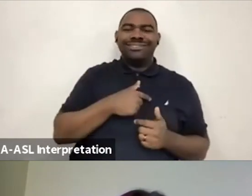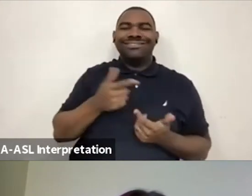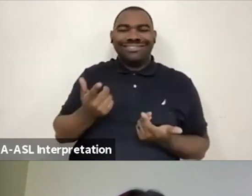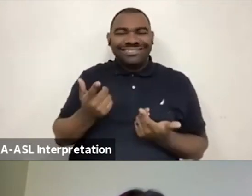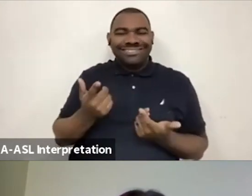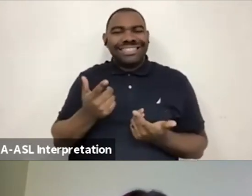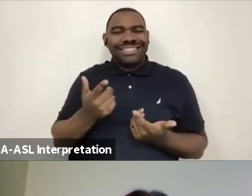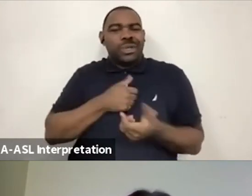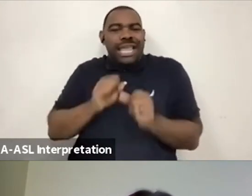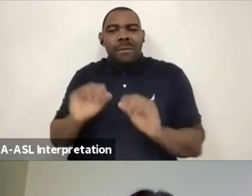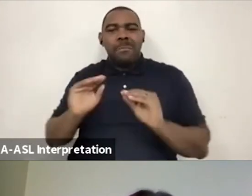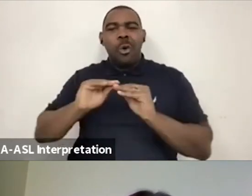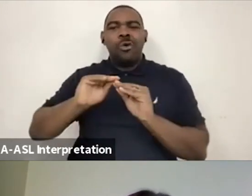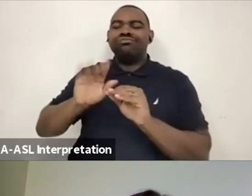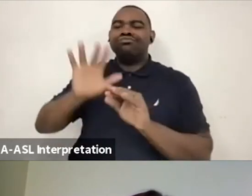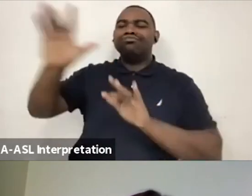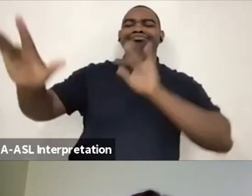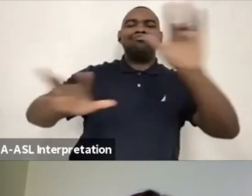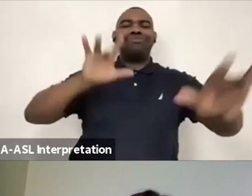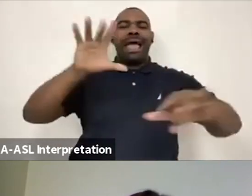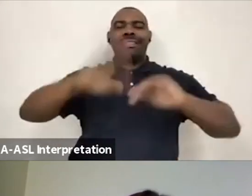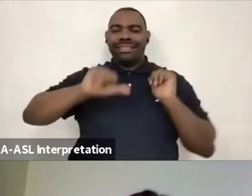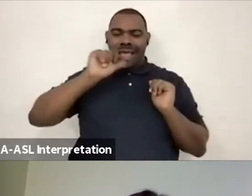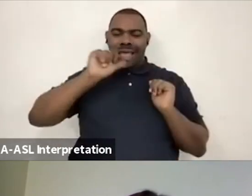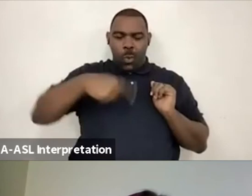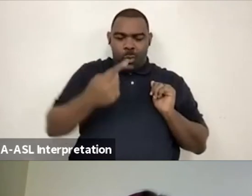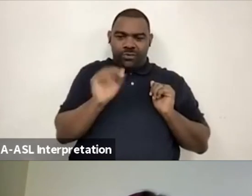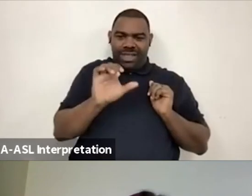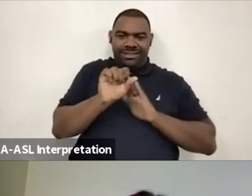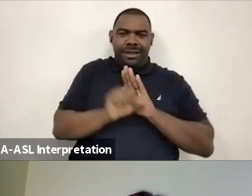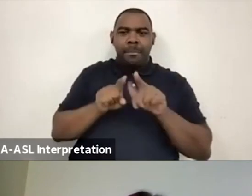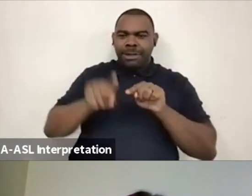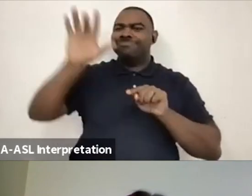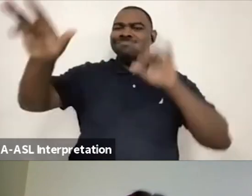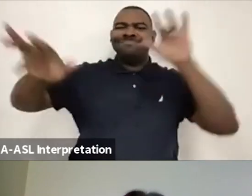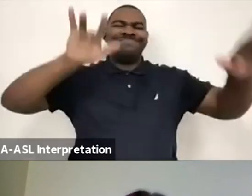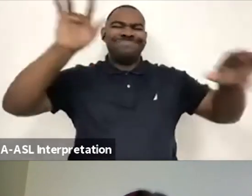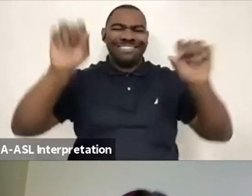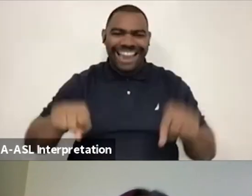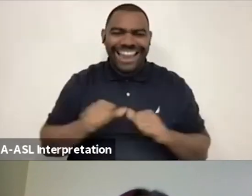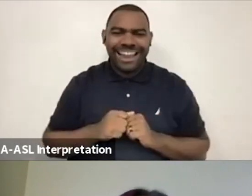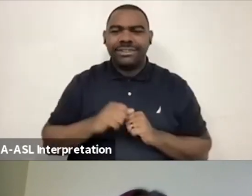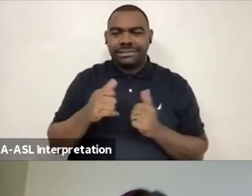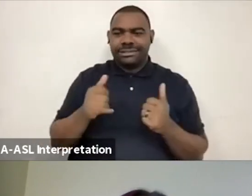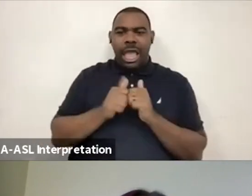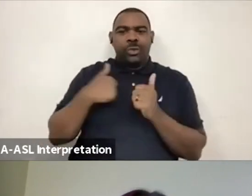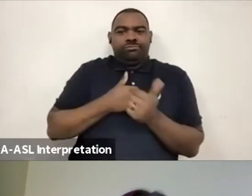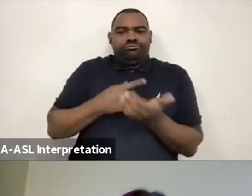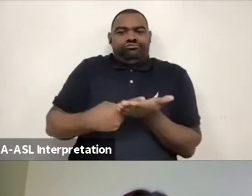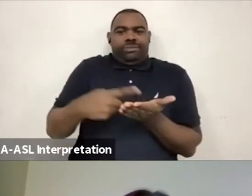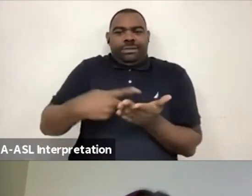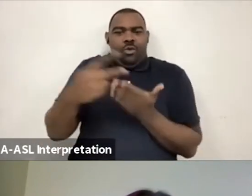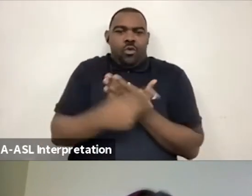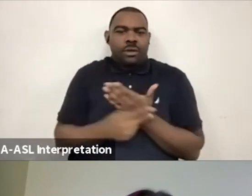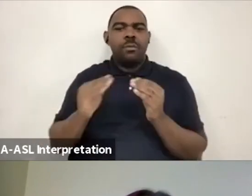North Carolina, right? So this way, everybody talks about this program in an informed way. They know exactly what's